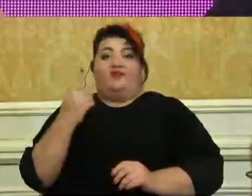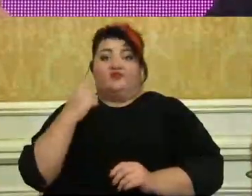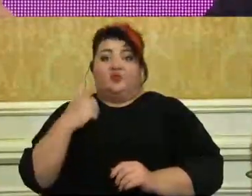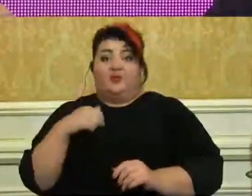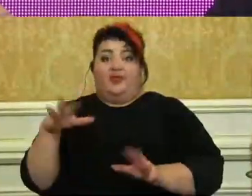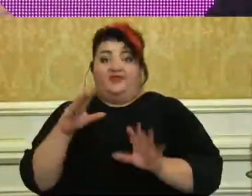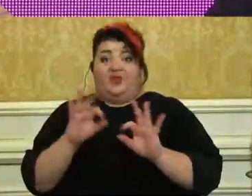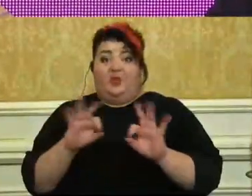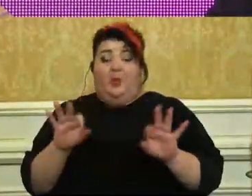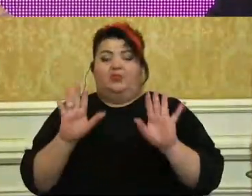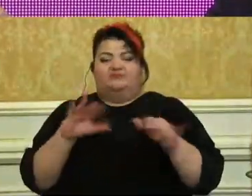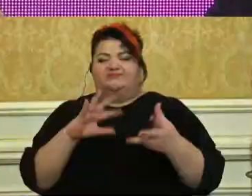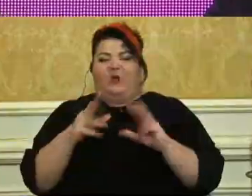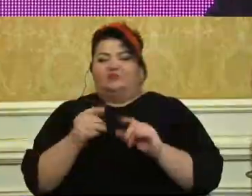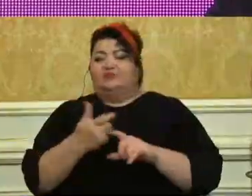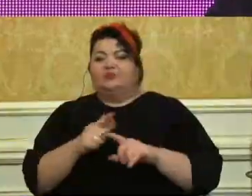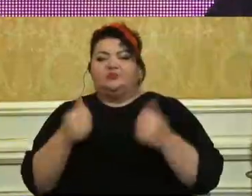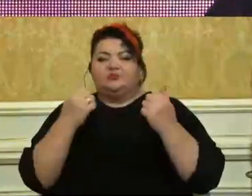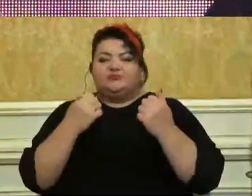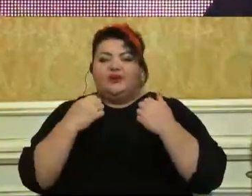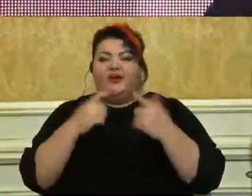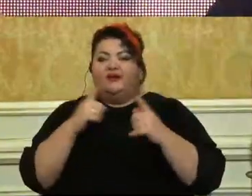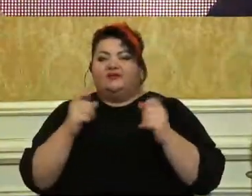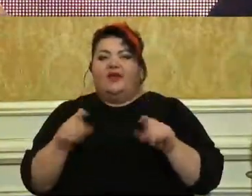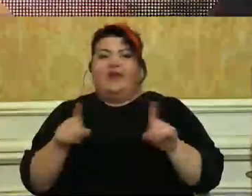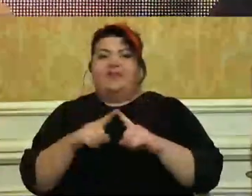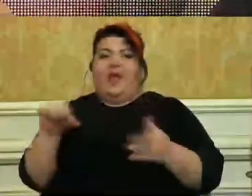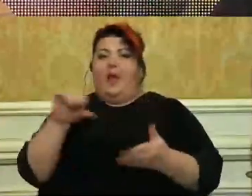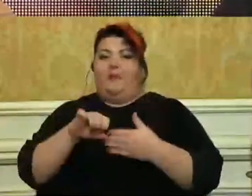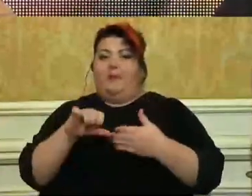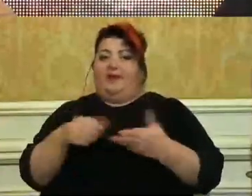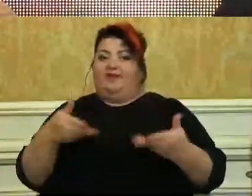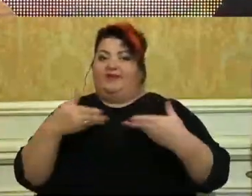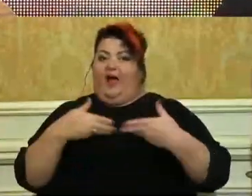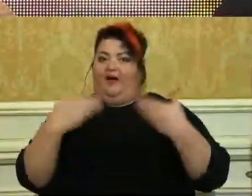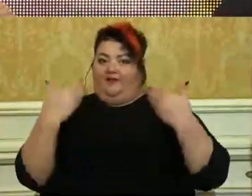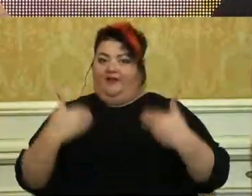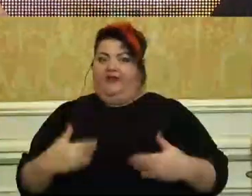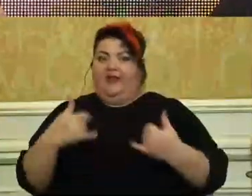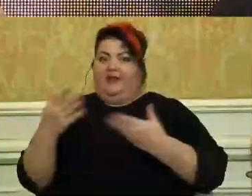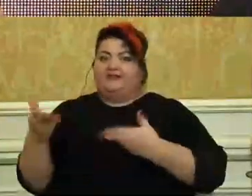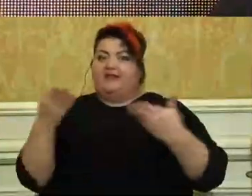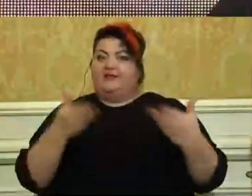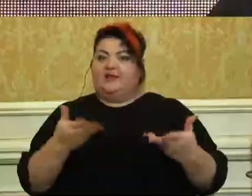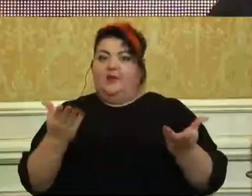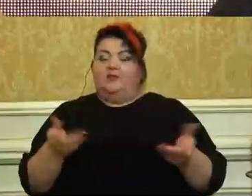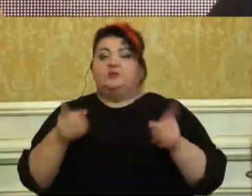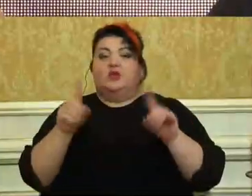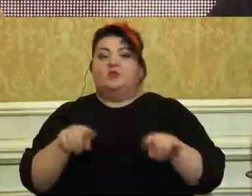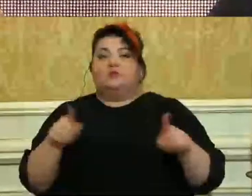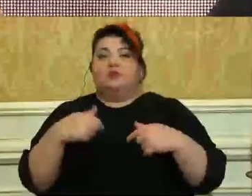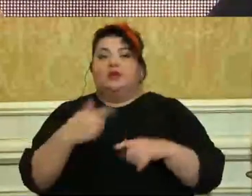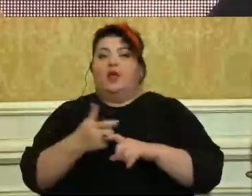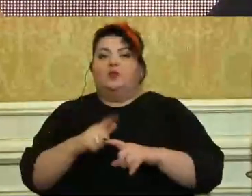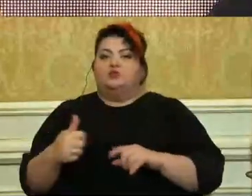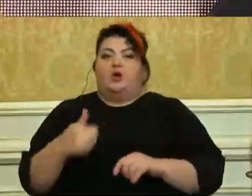Okay, so thank you very much for this introduction. Thank you for your invitation too, because I'm very proud to